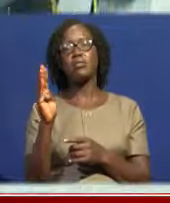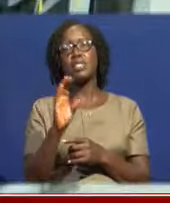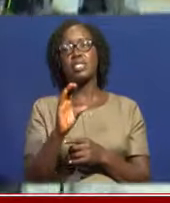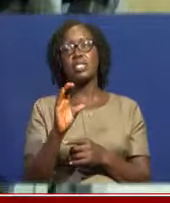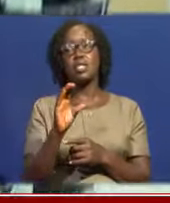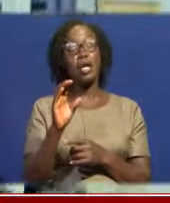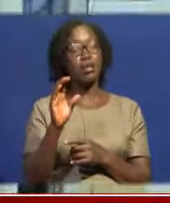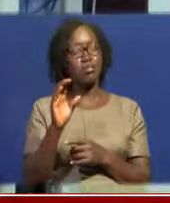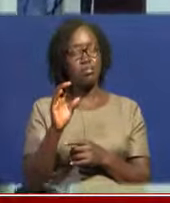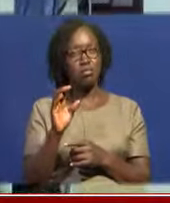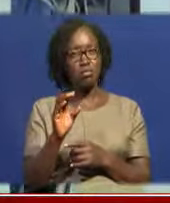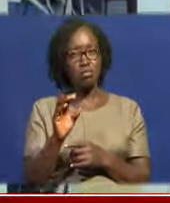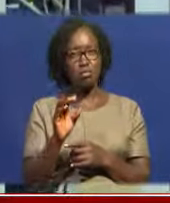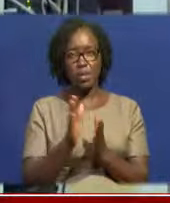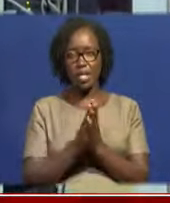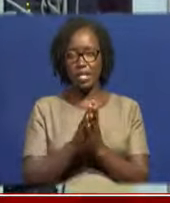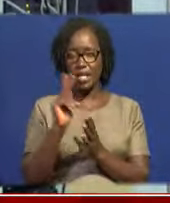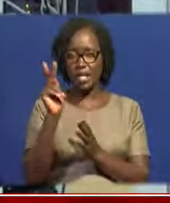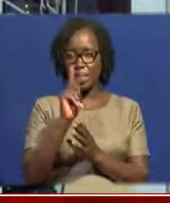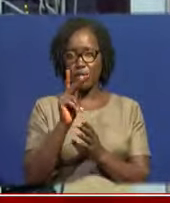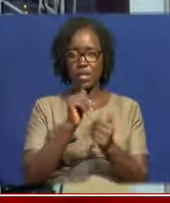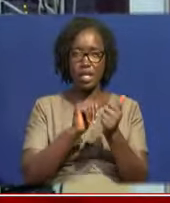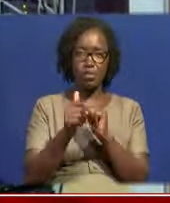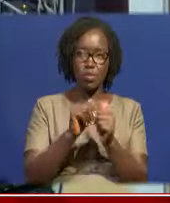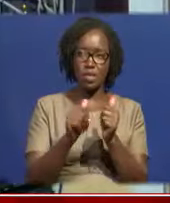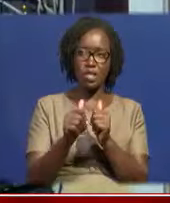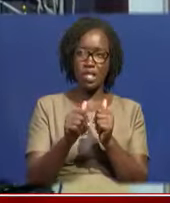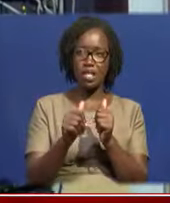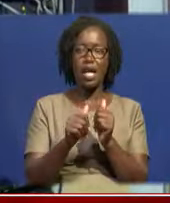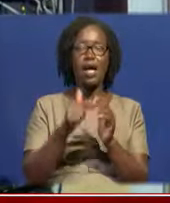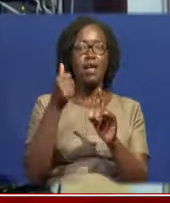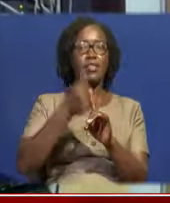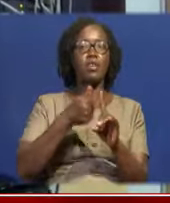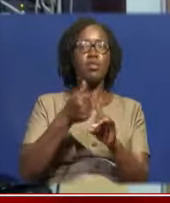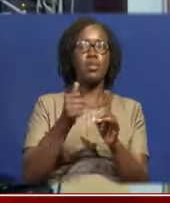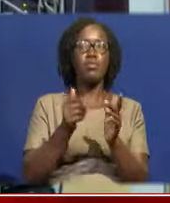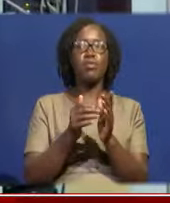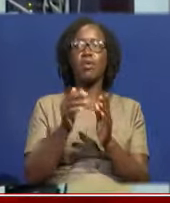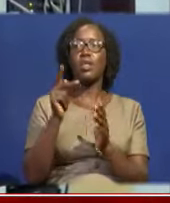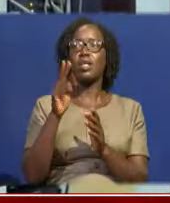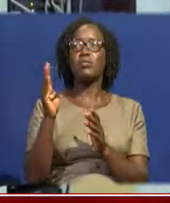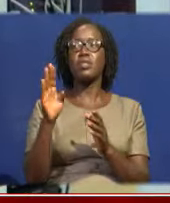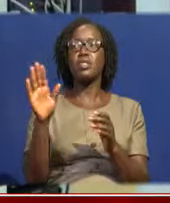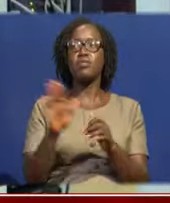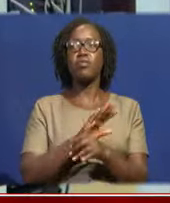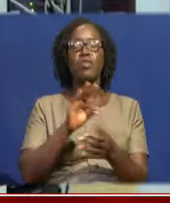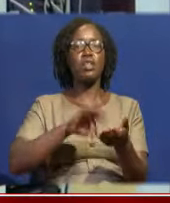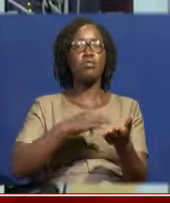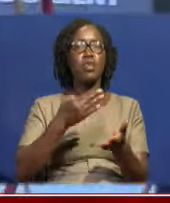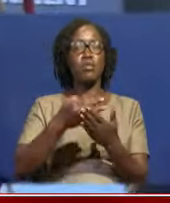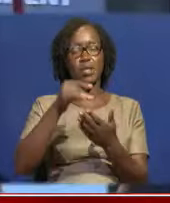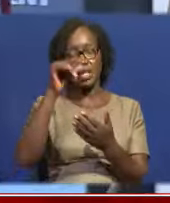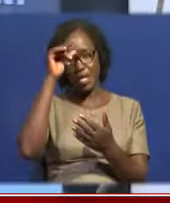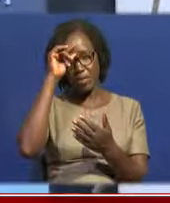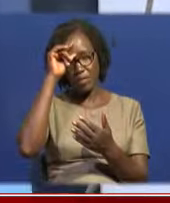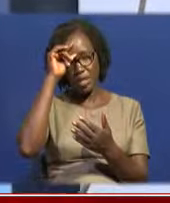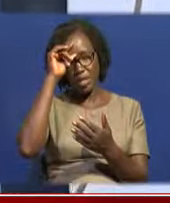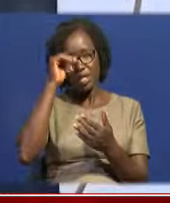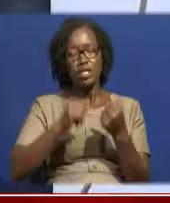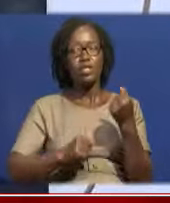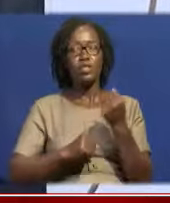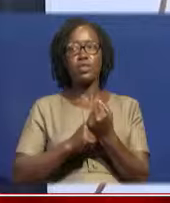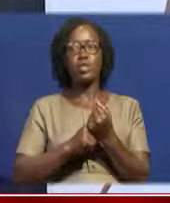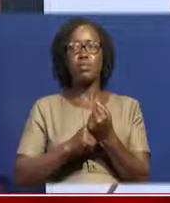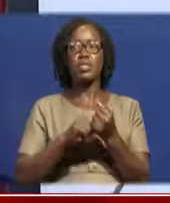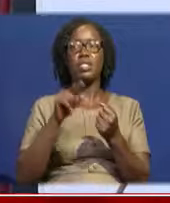administration. The KBC management lobbied for public broadcaster to be fully funded by the government to